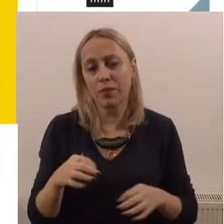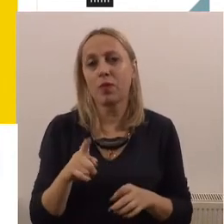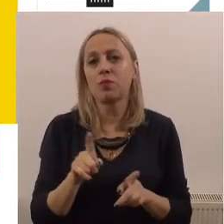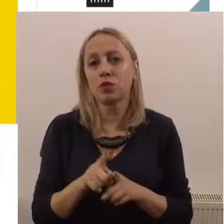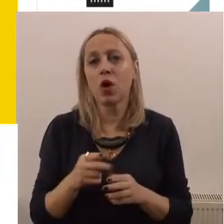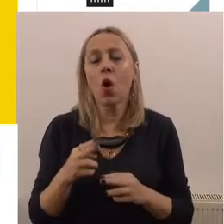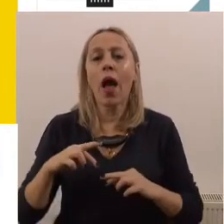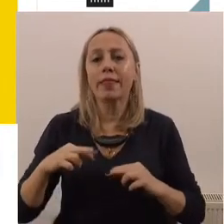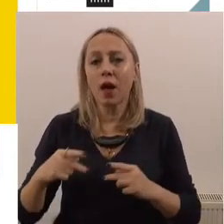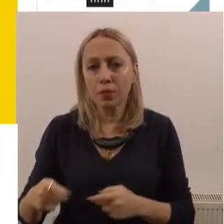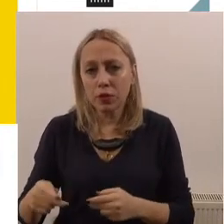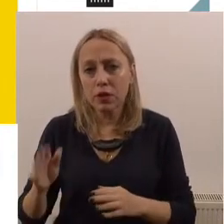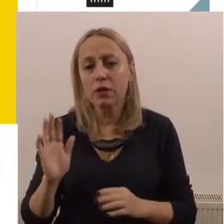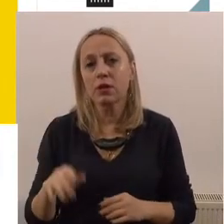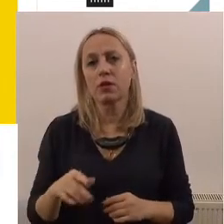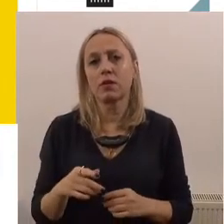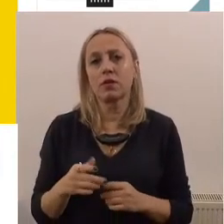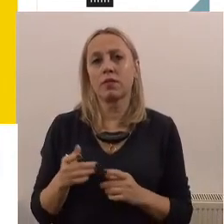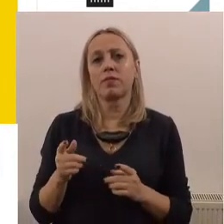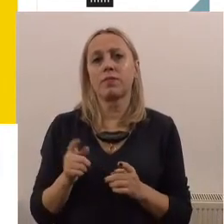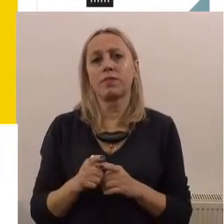which is called